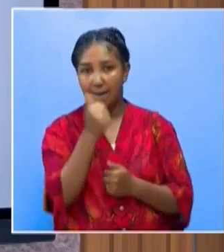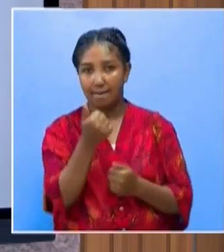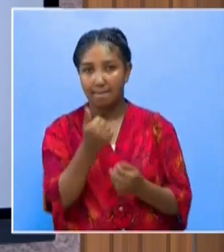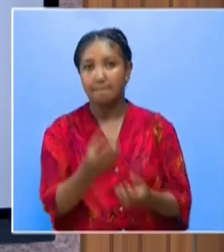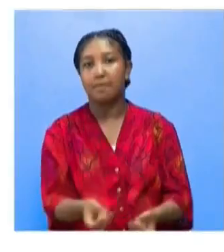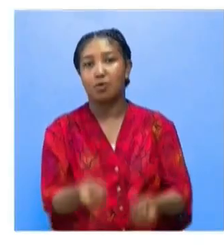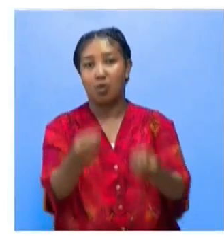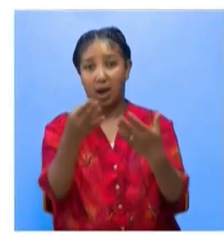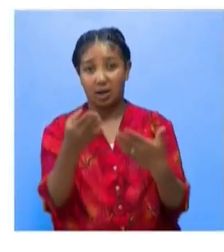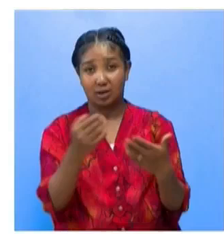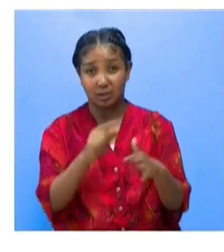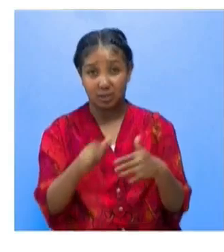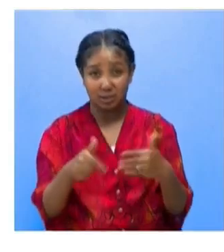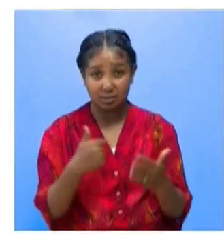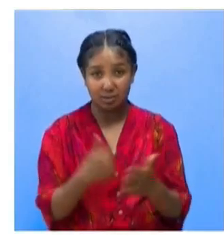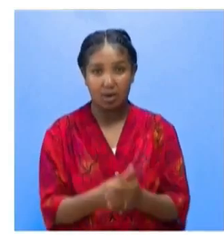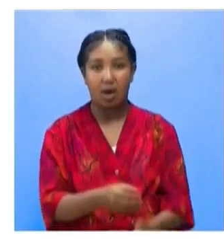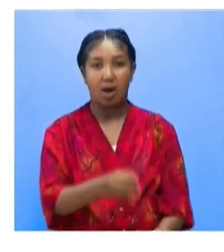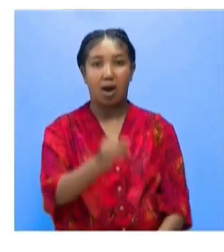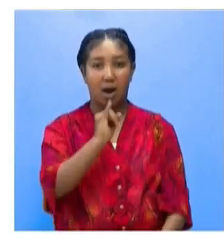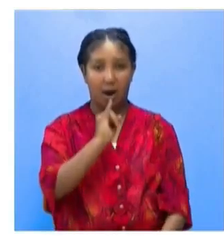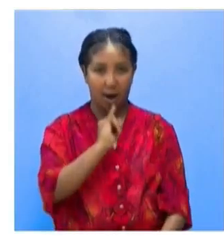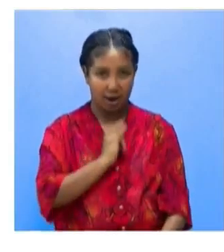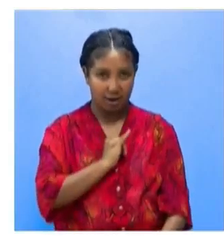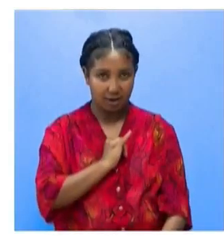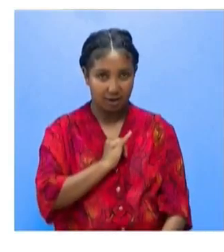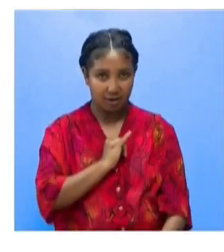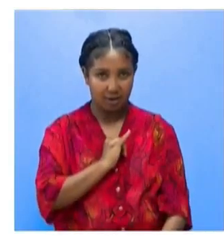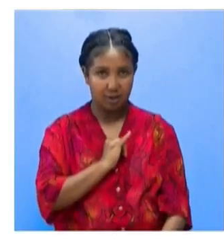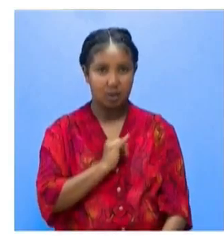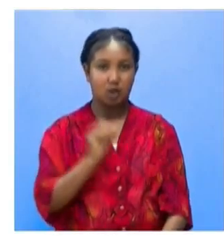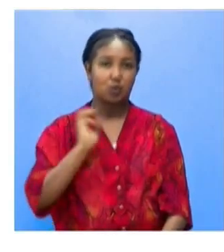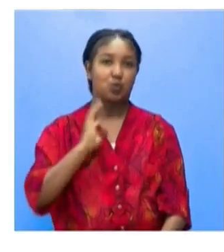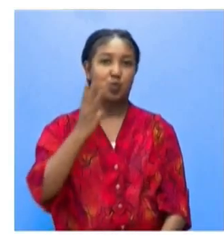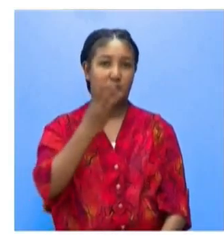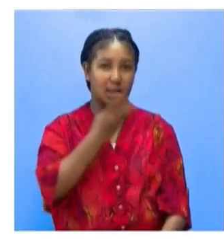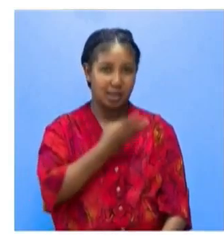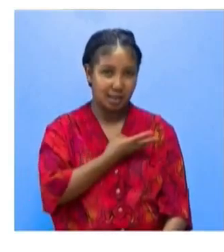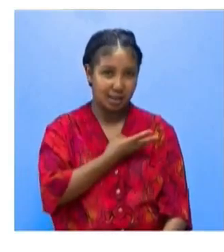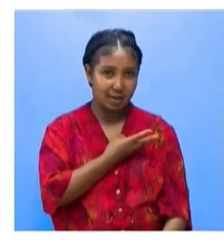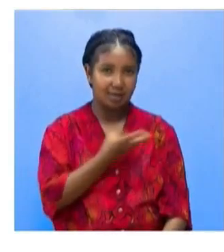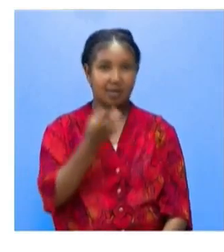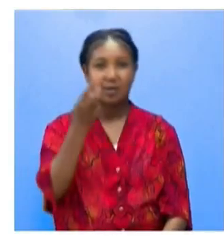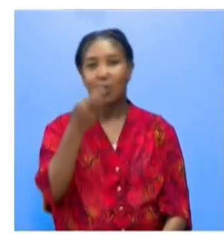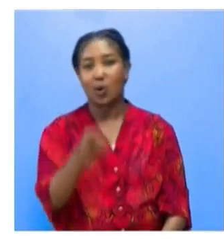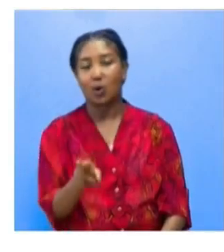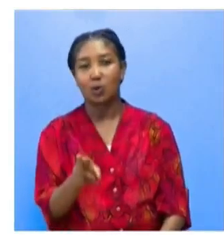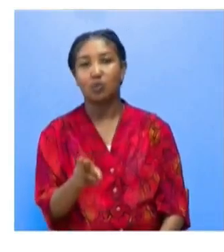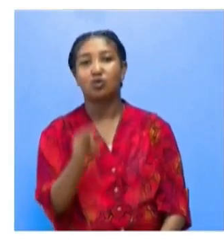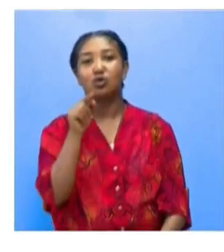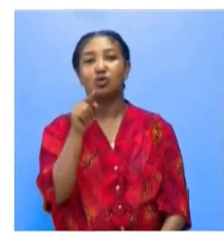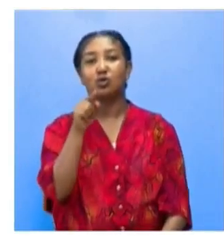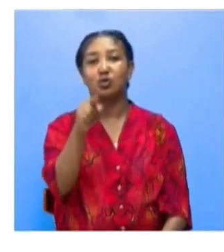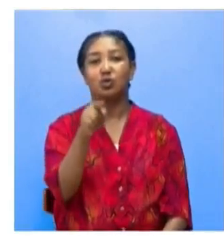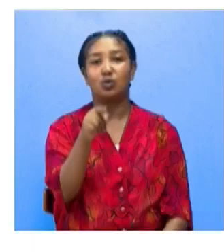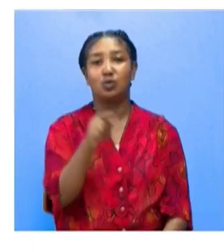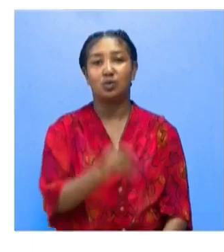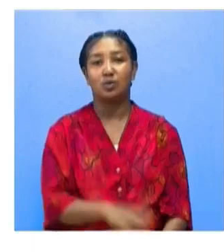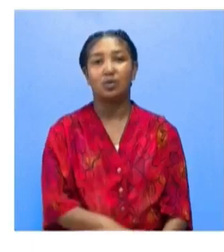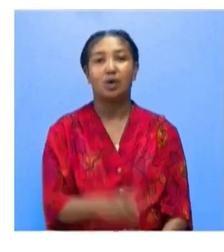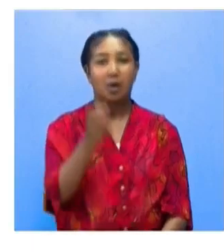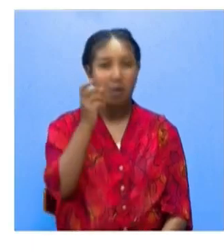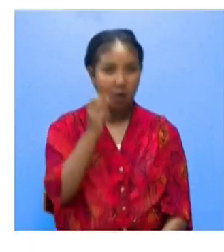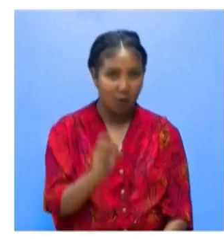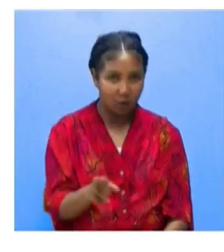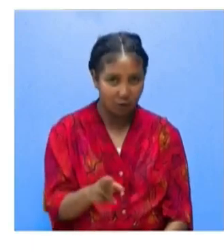use what? I or we or you